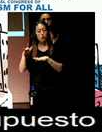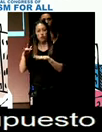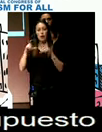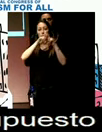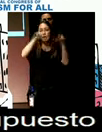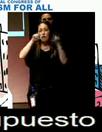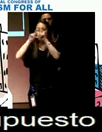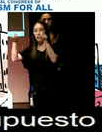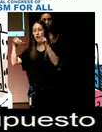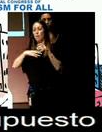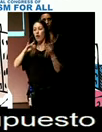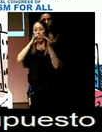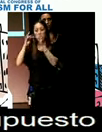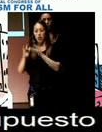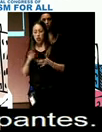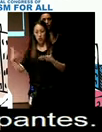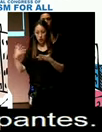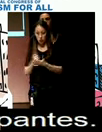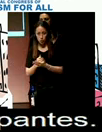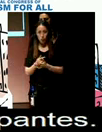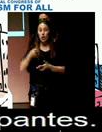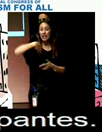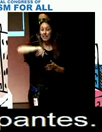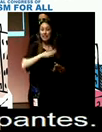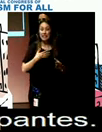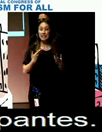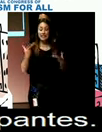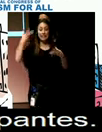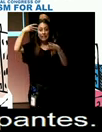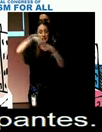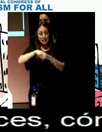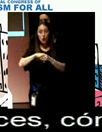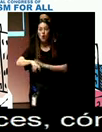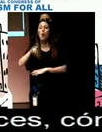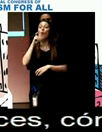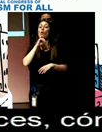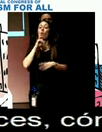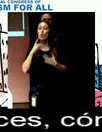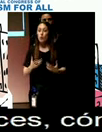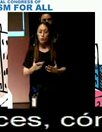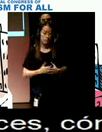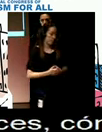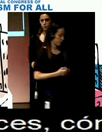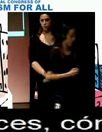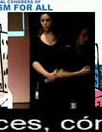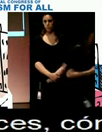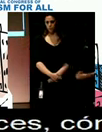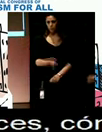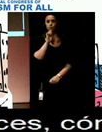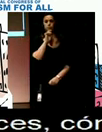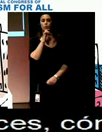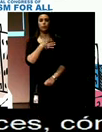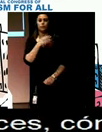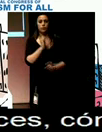So how can you join? Or how can it work for you? First of all, by joining is easy. Visit the site,